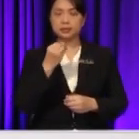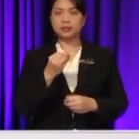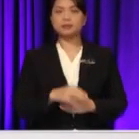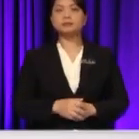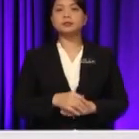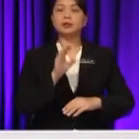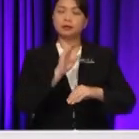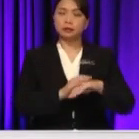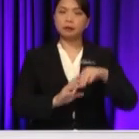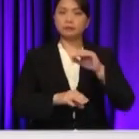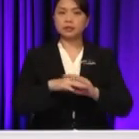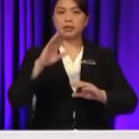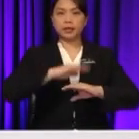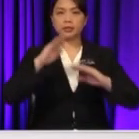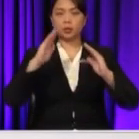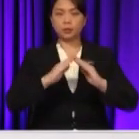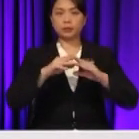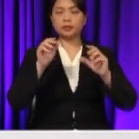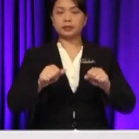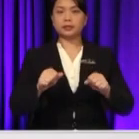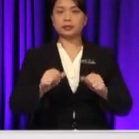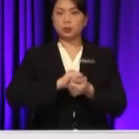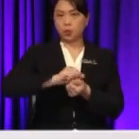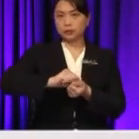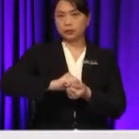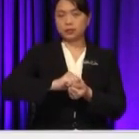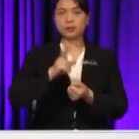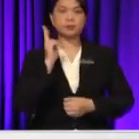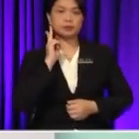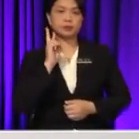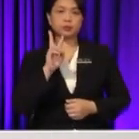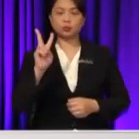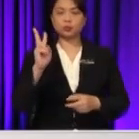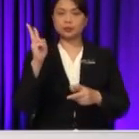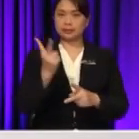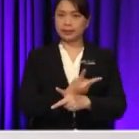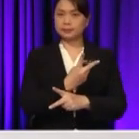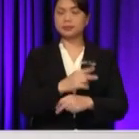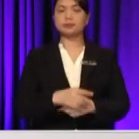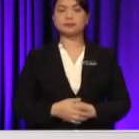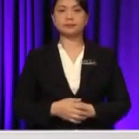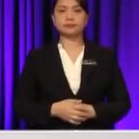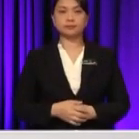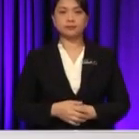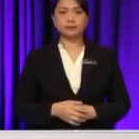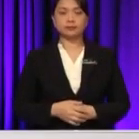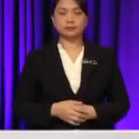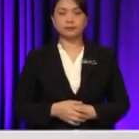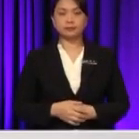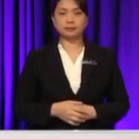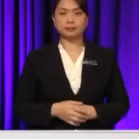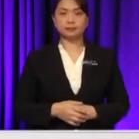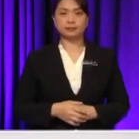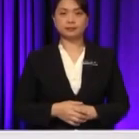home. I can wash the vegetables twice and thaw the meat properly. Okay, so the main idea here is